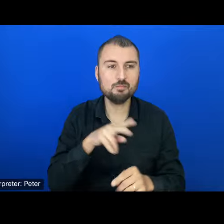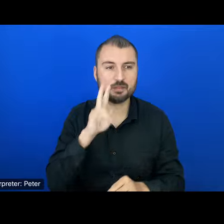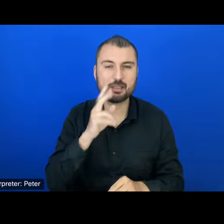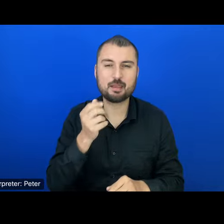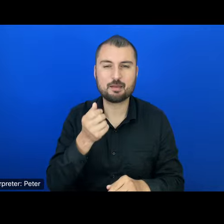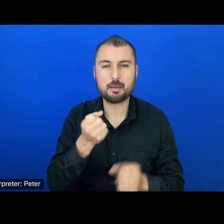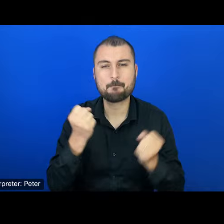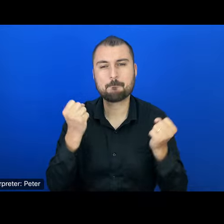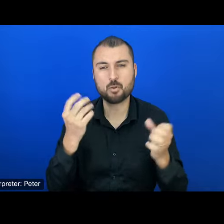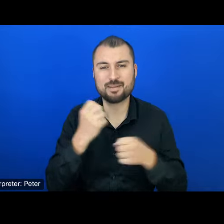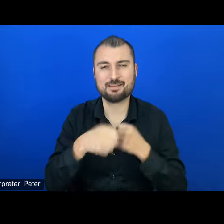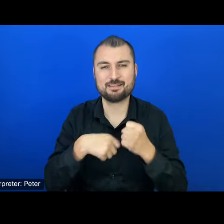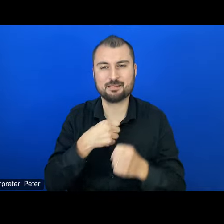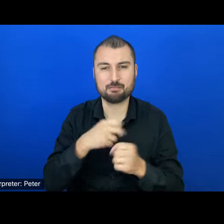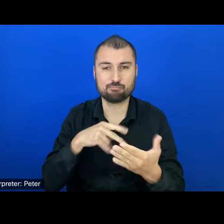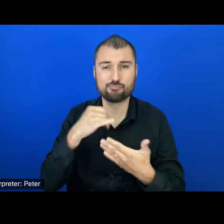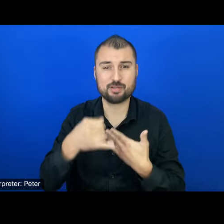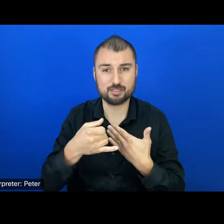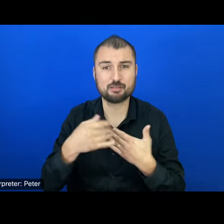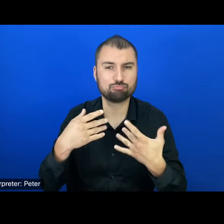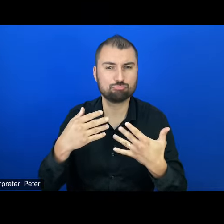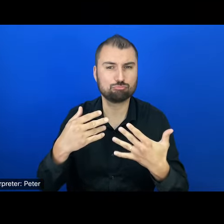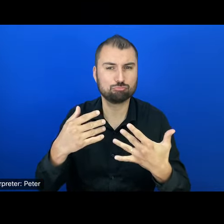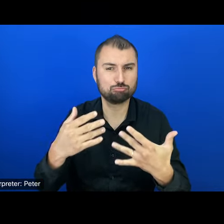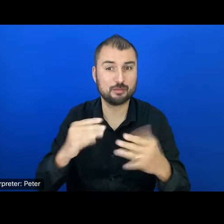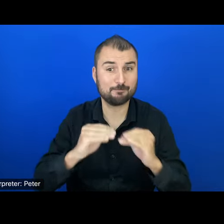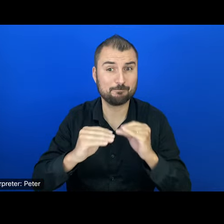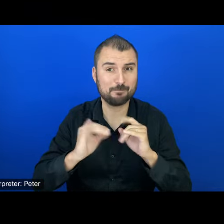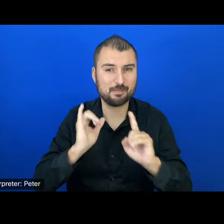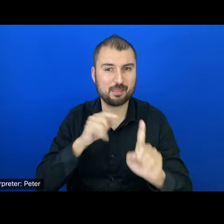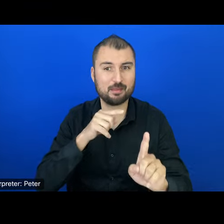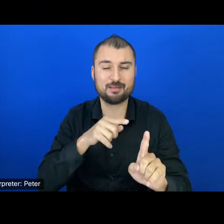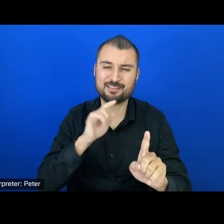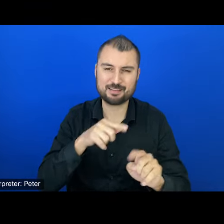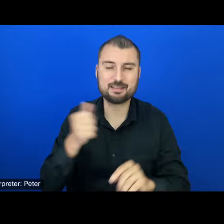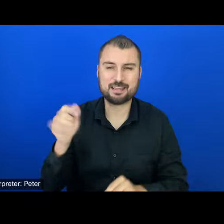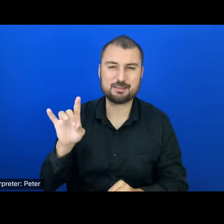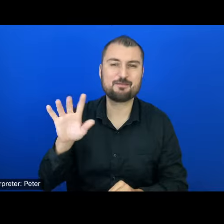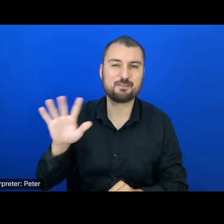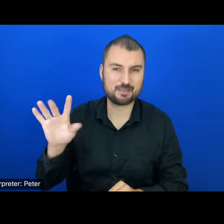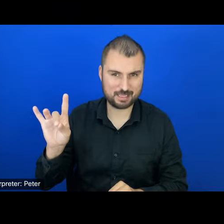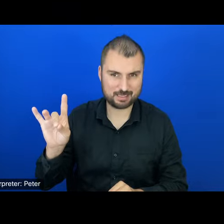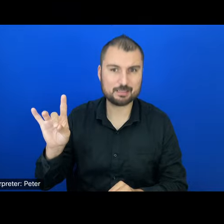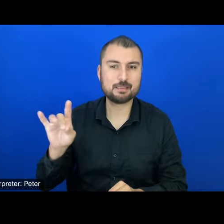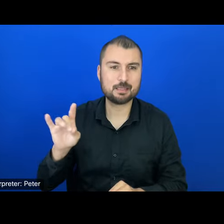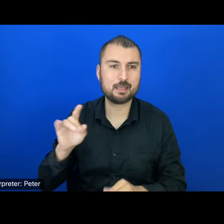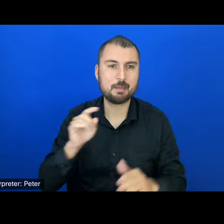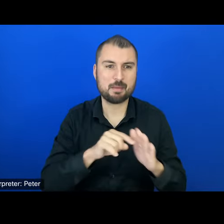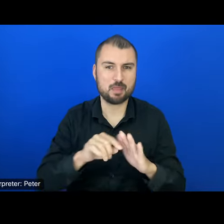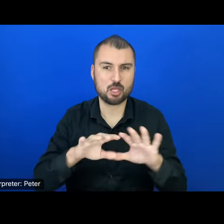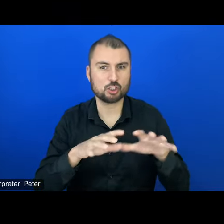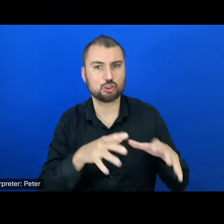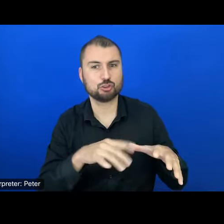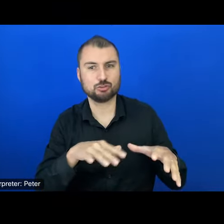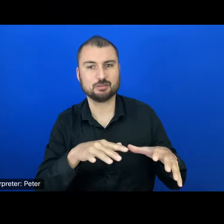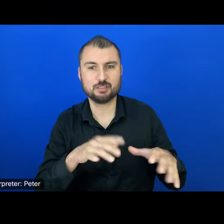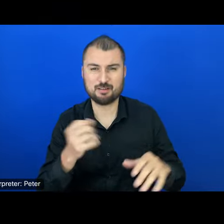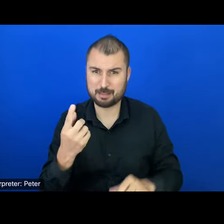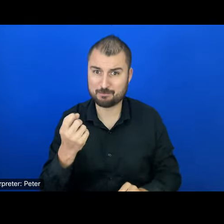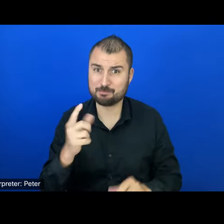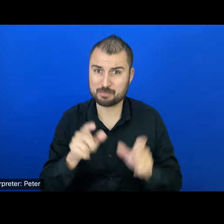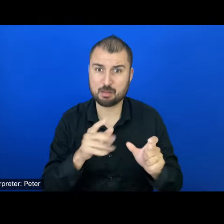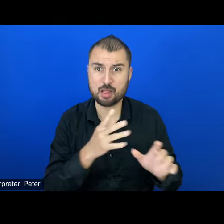project to eventually restore this. This was the site of an 1858 massacre of 11 people